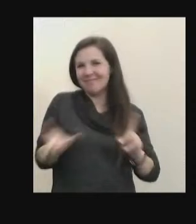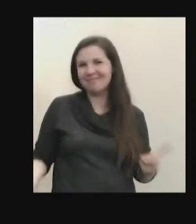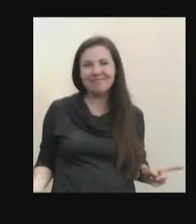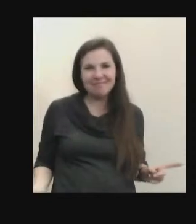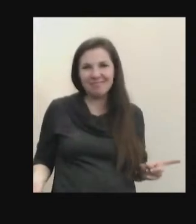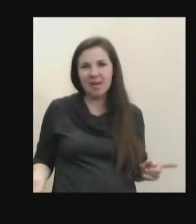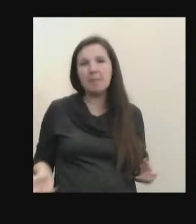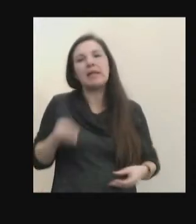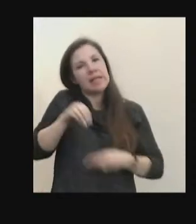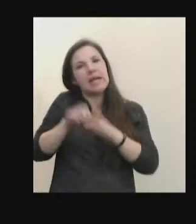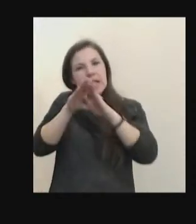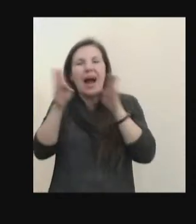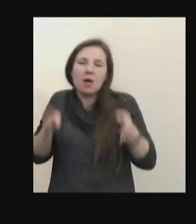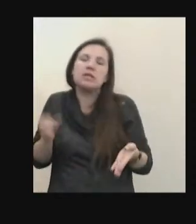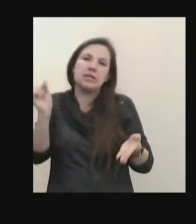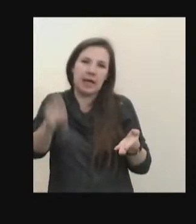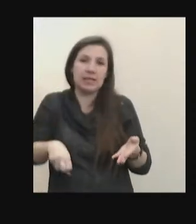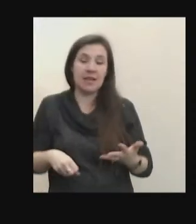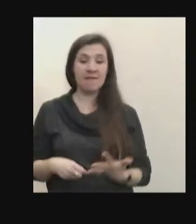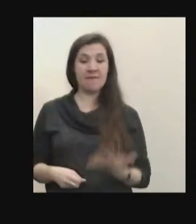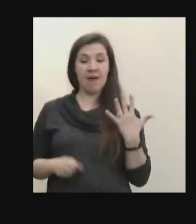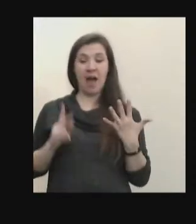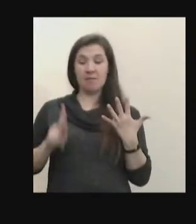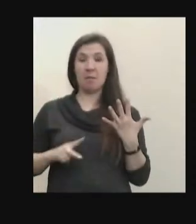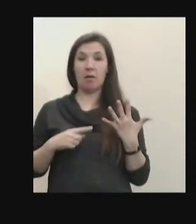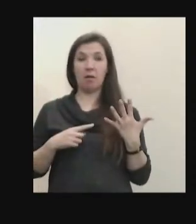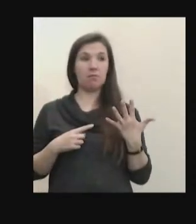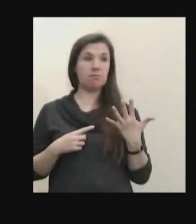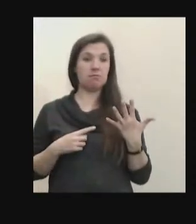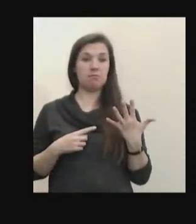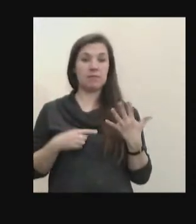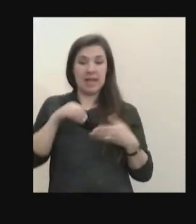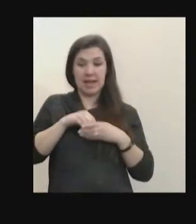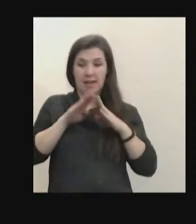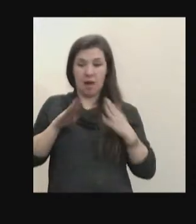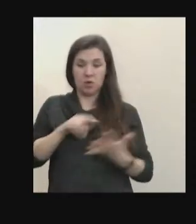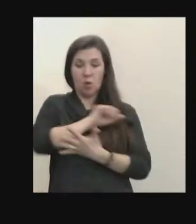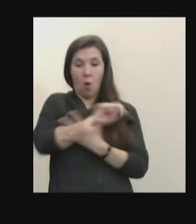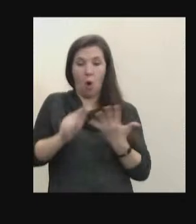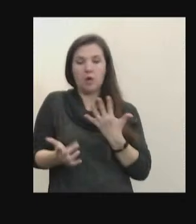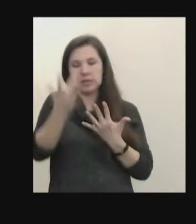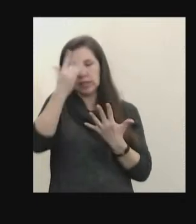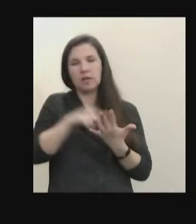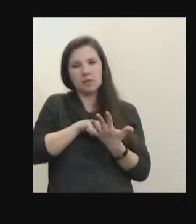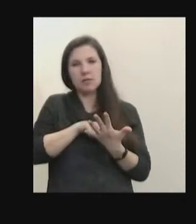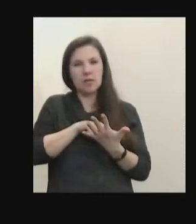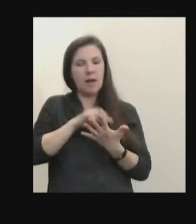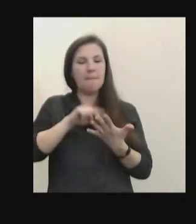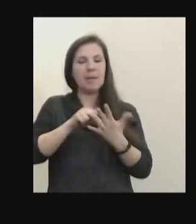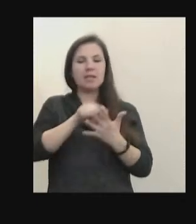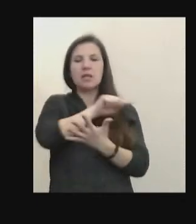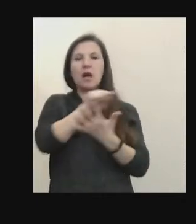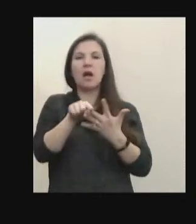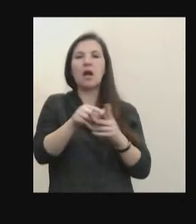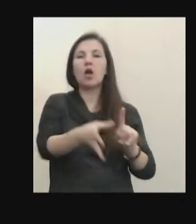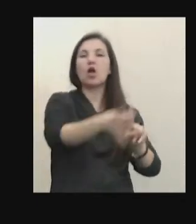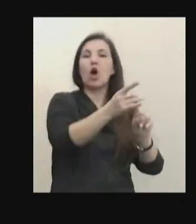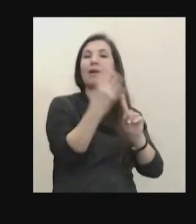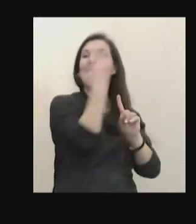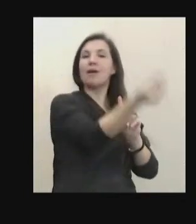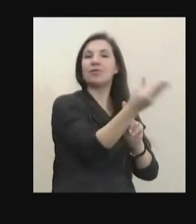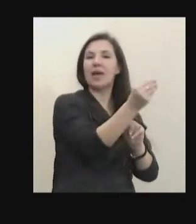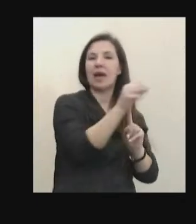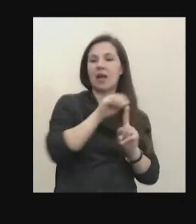household, where if you had 5 members of the household and they all were sick, you would assume someone caught it outside of the household and then the rest